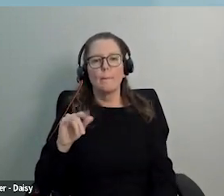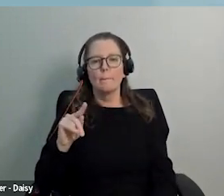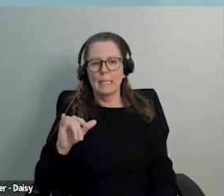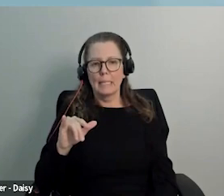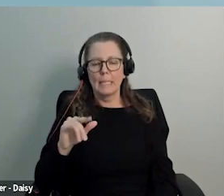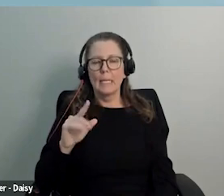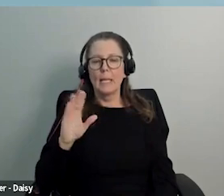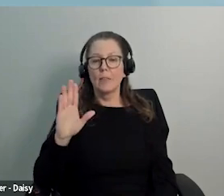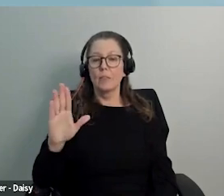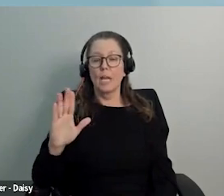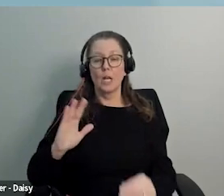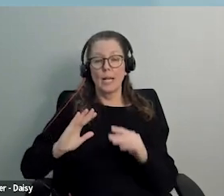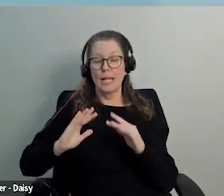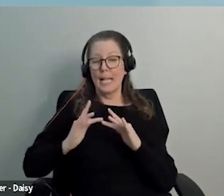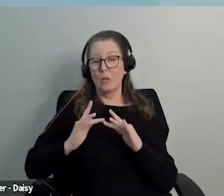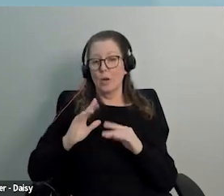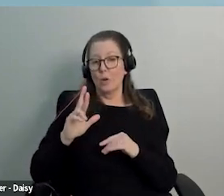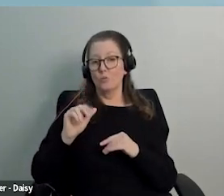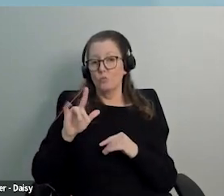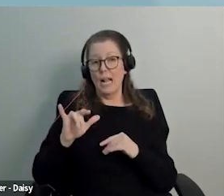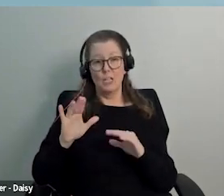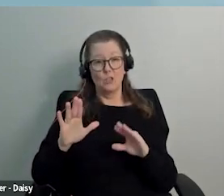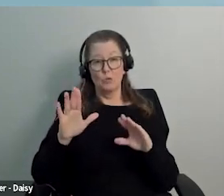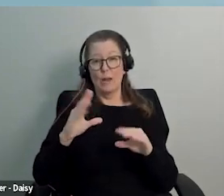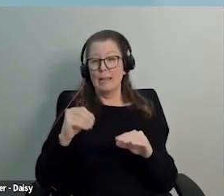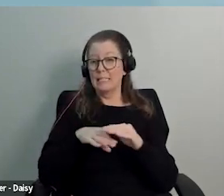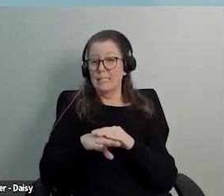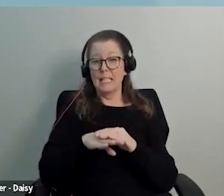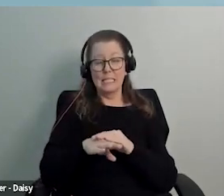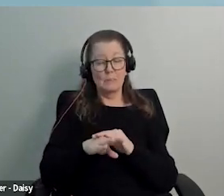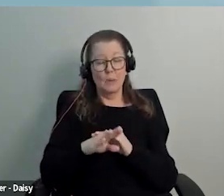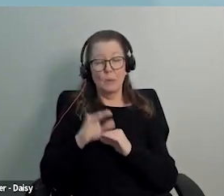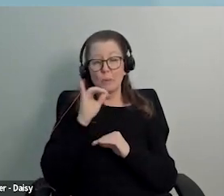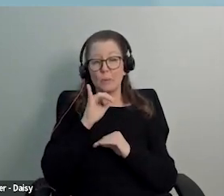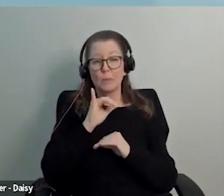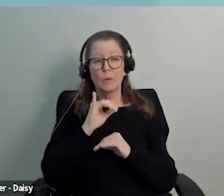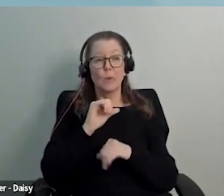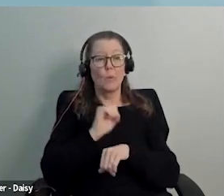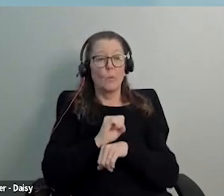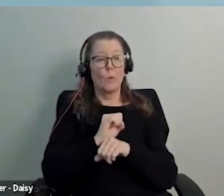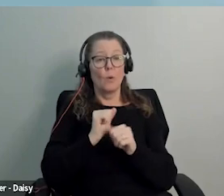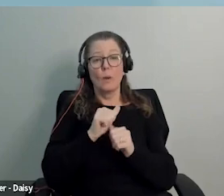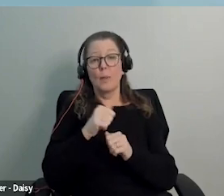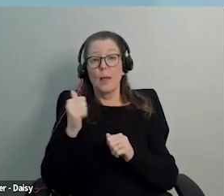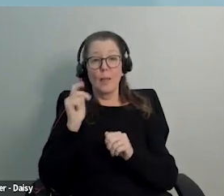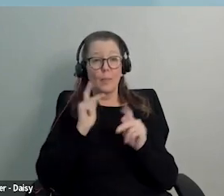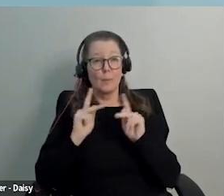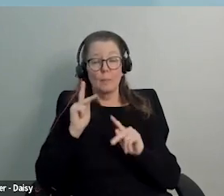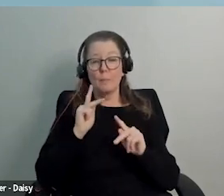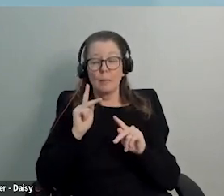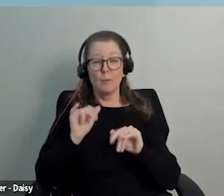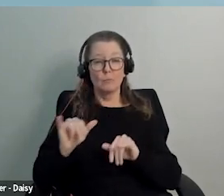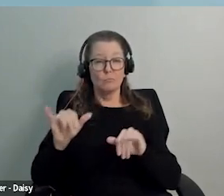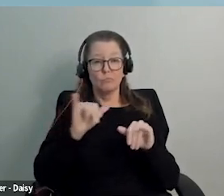internet rally is great. It's a great opportunity to work with like-minded professionals in the field,